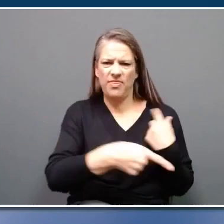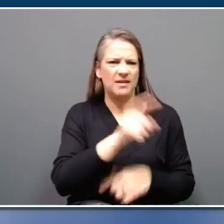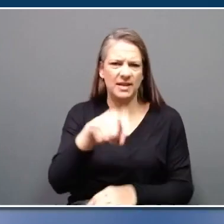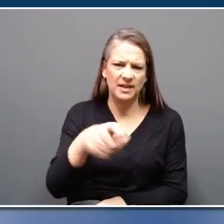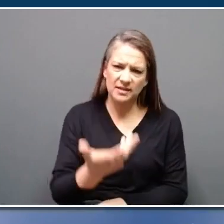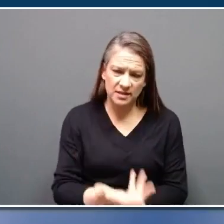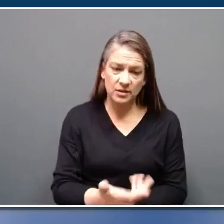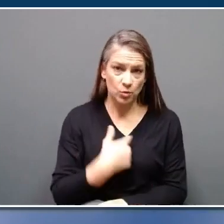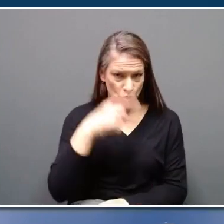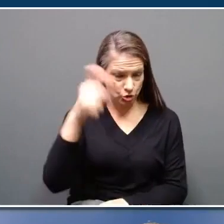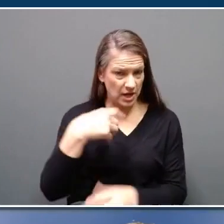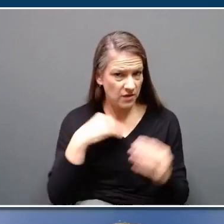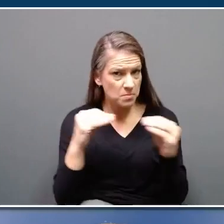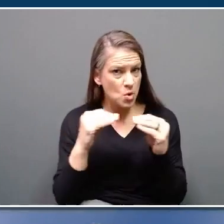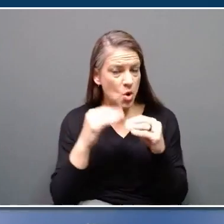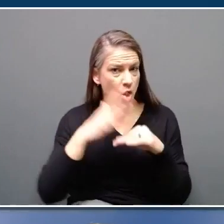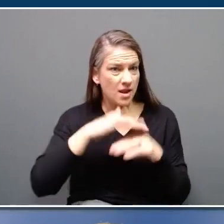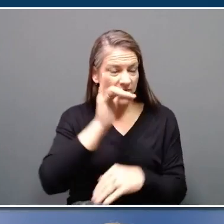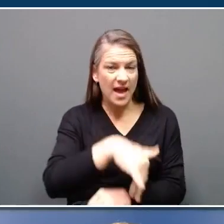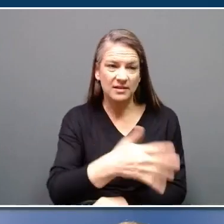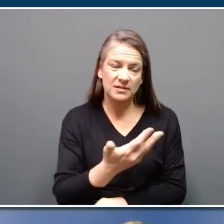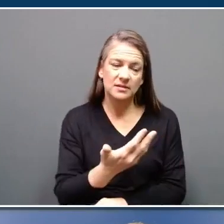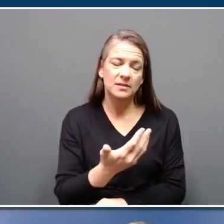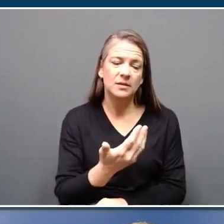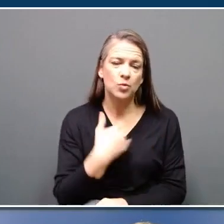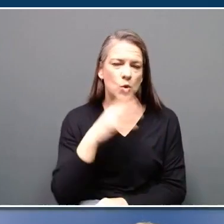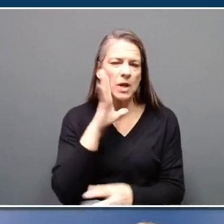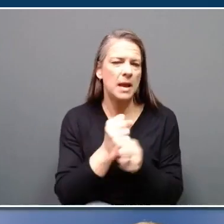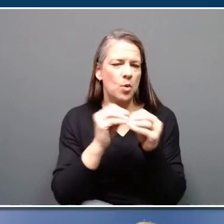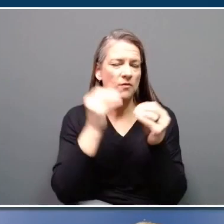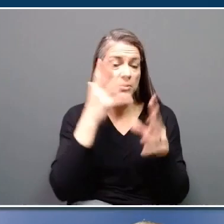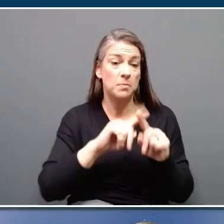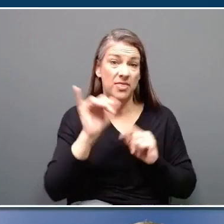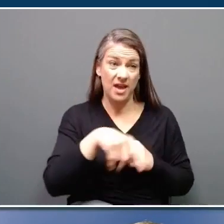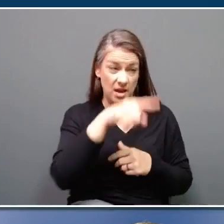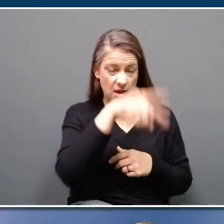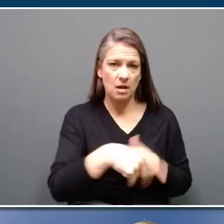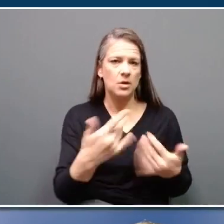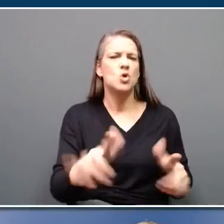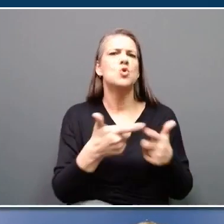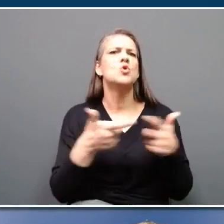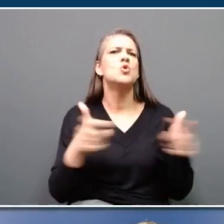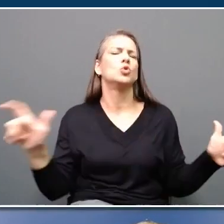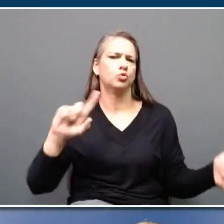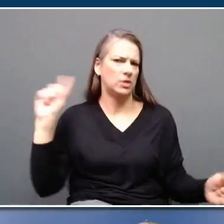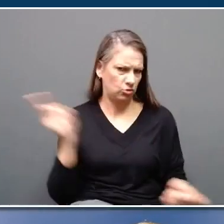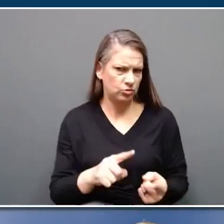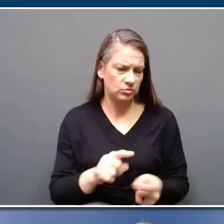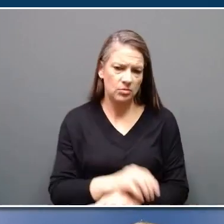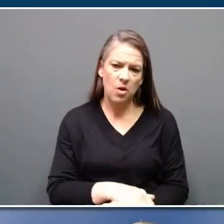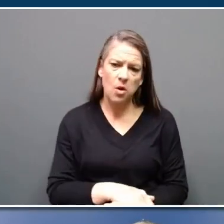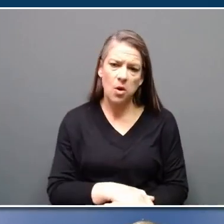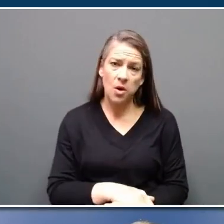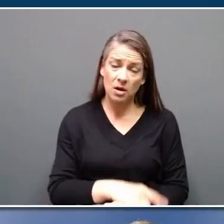more on this, but this is a significant, major reduction. When remember, government is